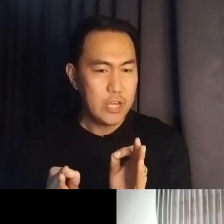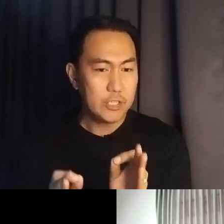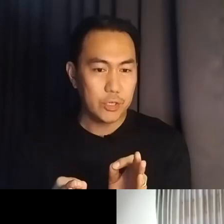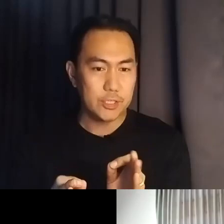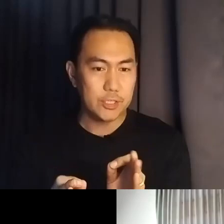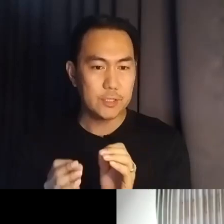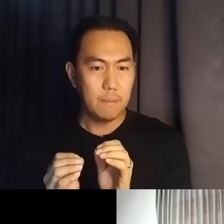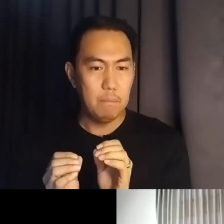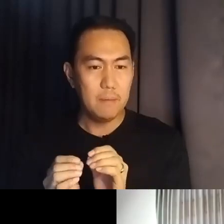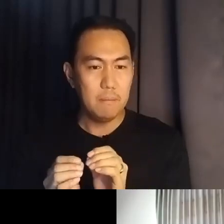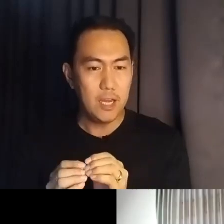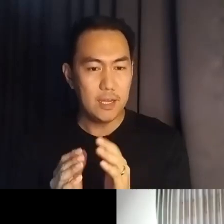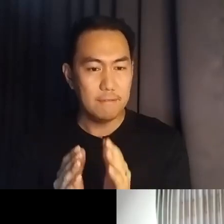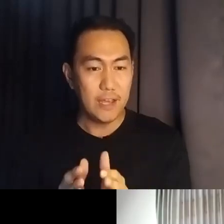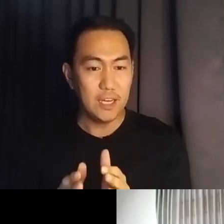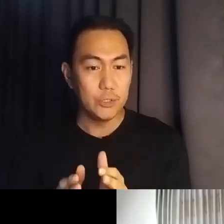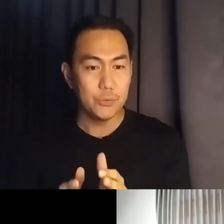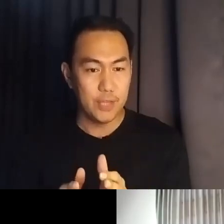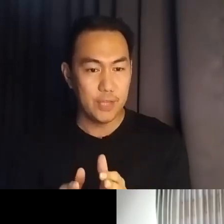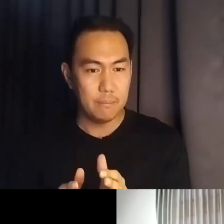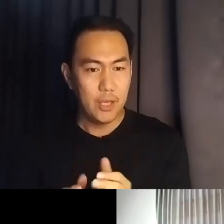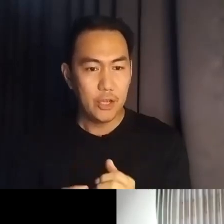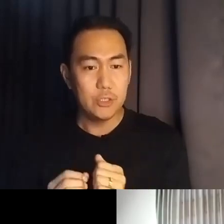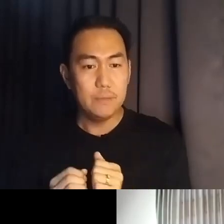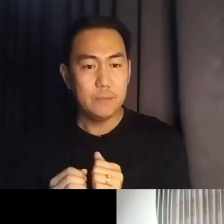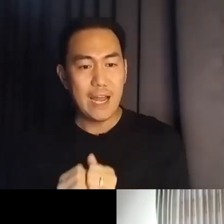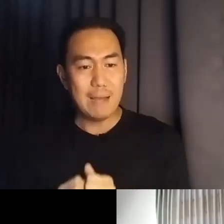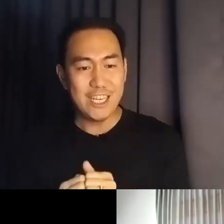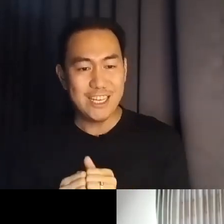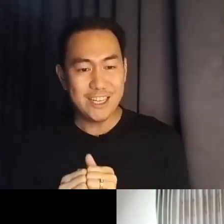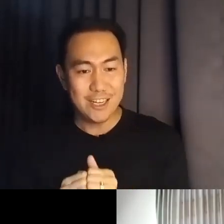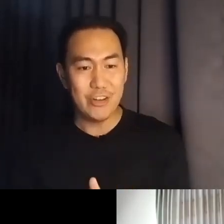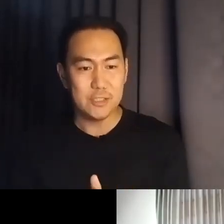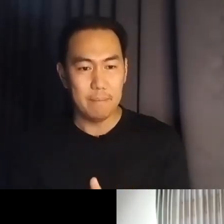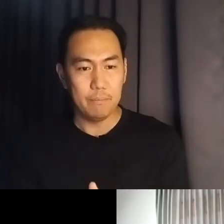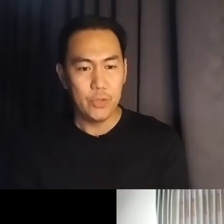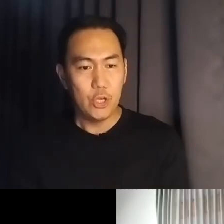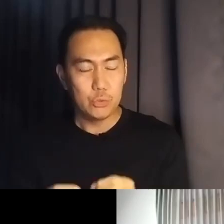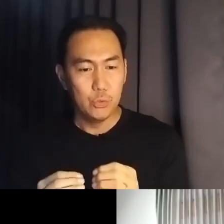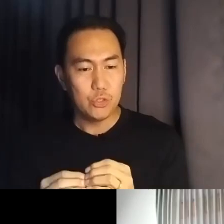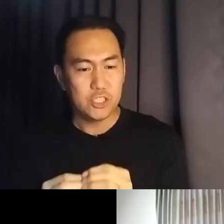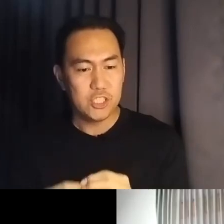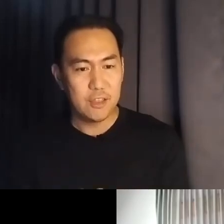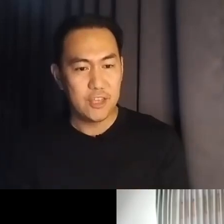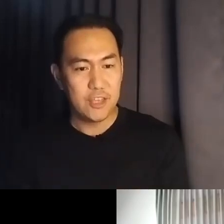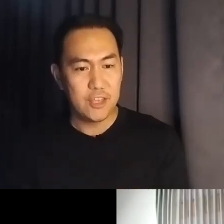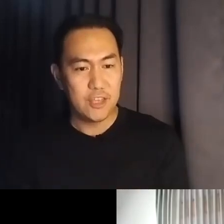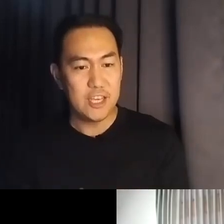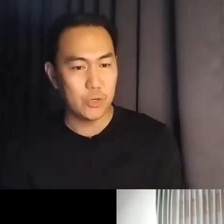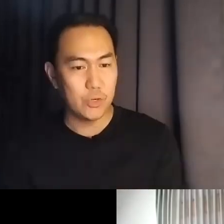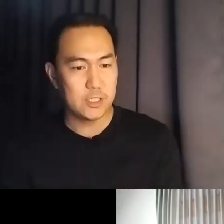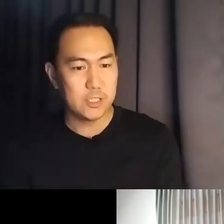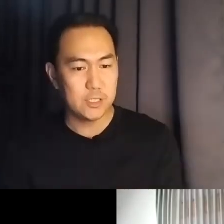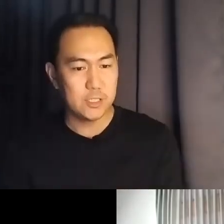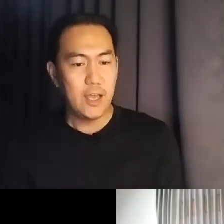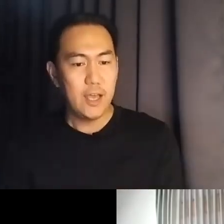the resources being made available to them could perhaps encourage them to seek these